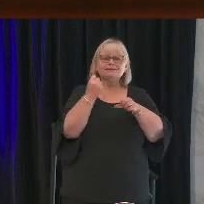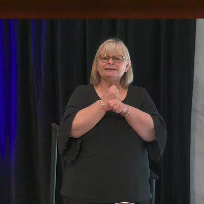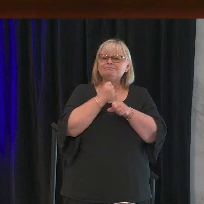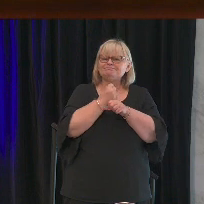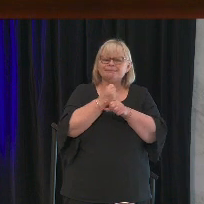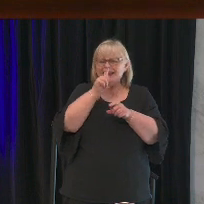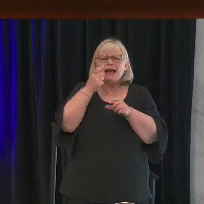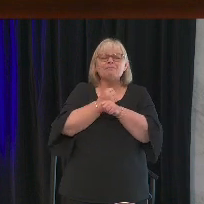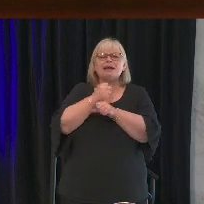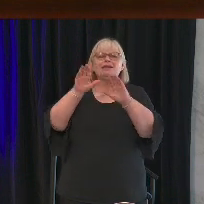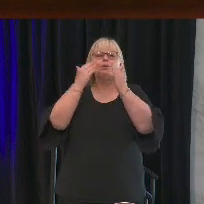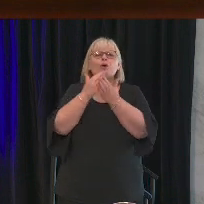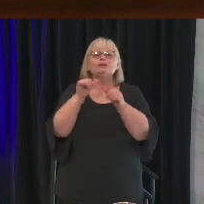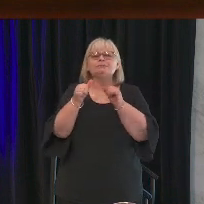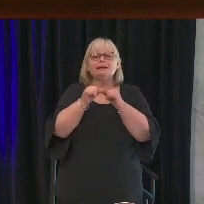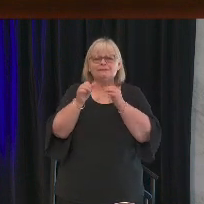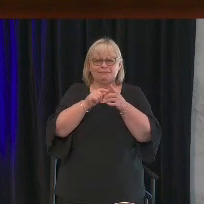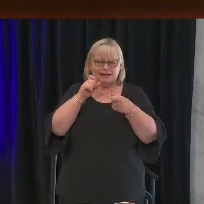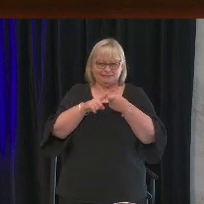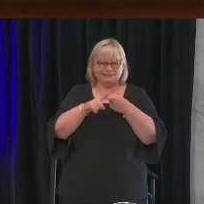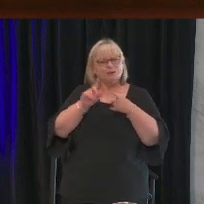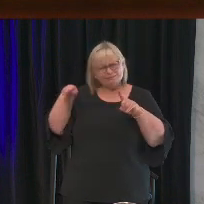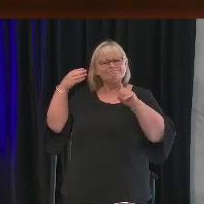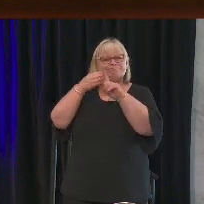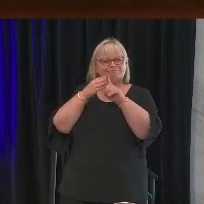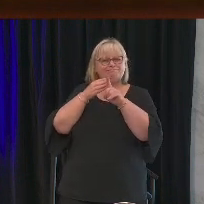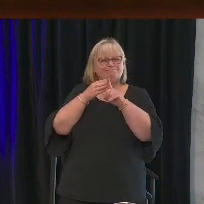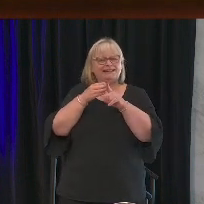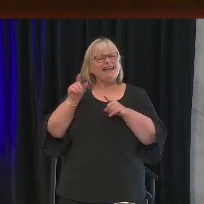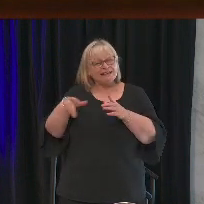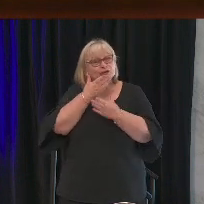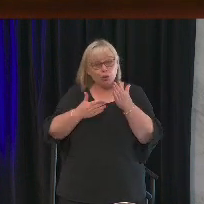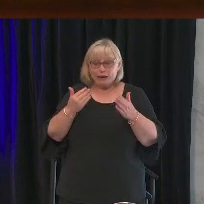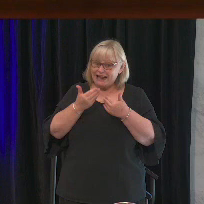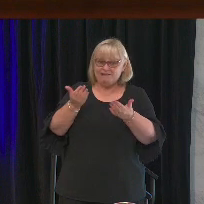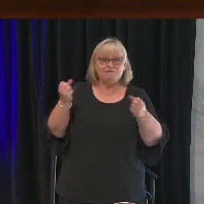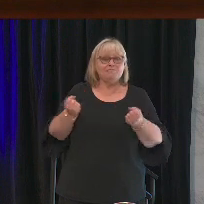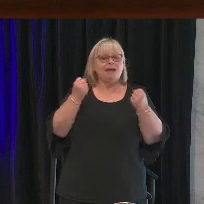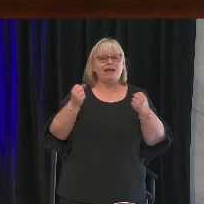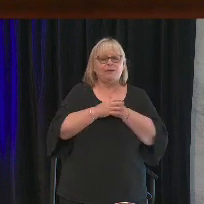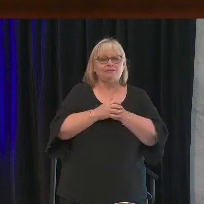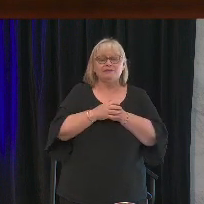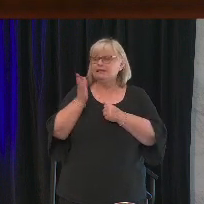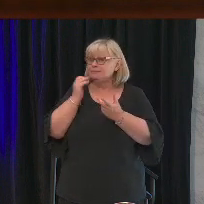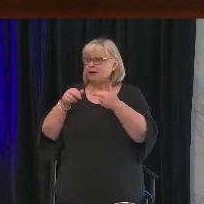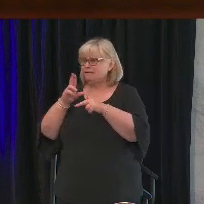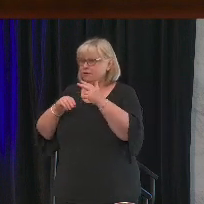better place. His ambition. And that's the power that stories have. Whether it's the lessons from history,